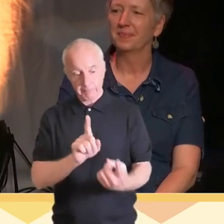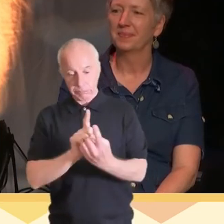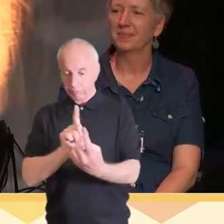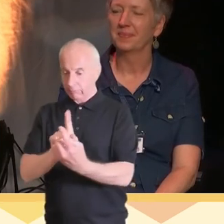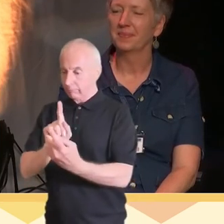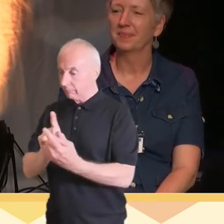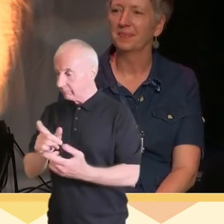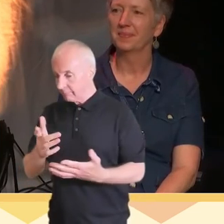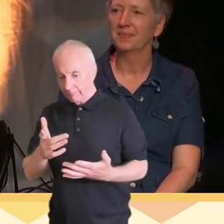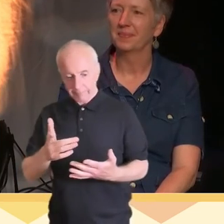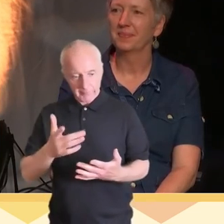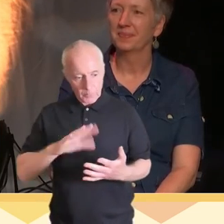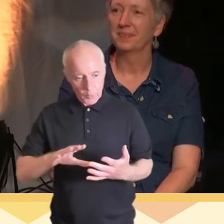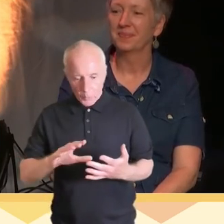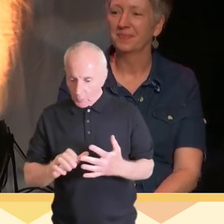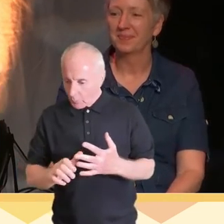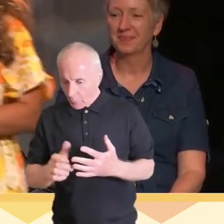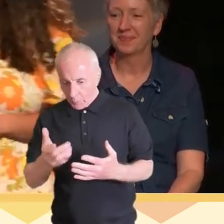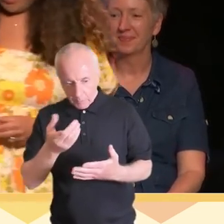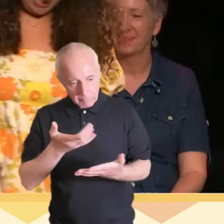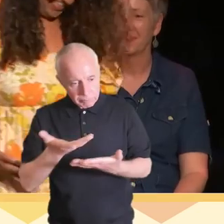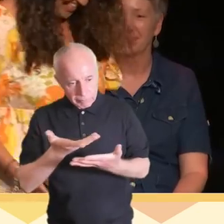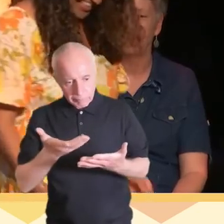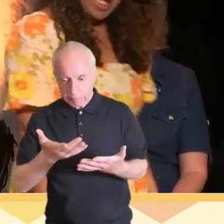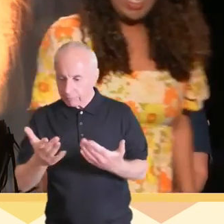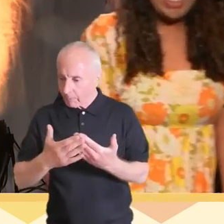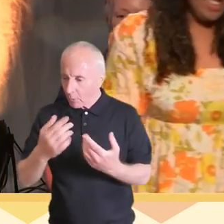to talk more and develop. Thank you.